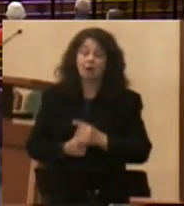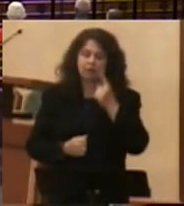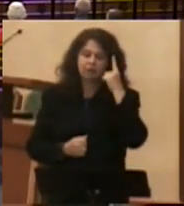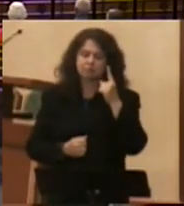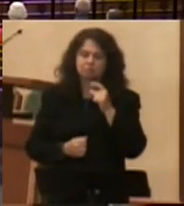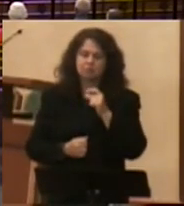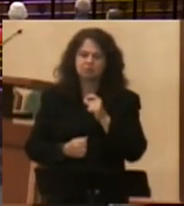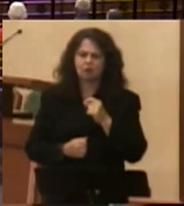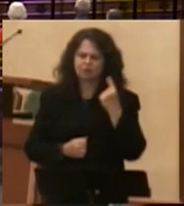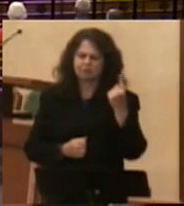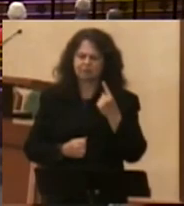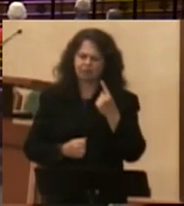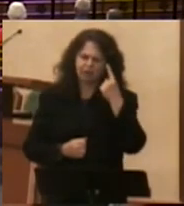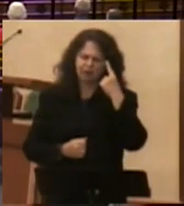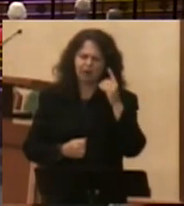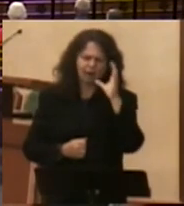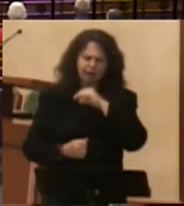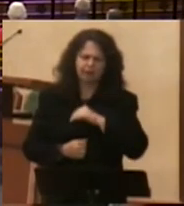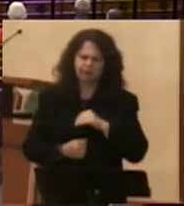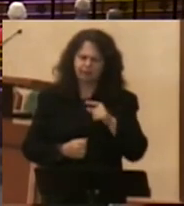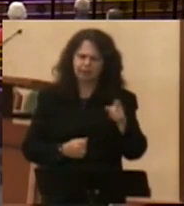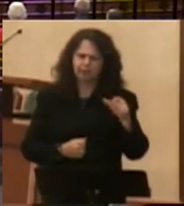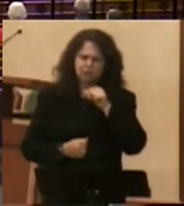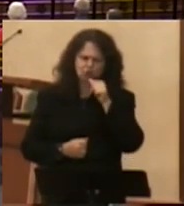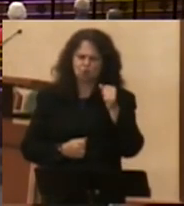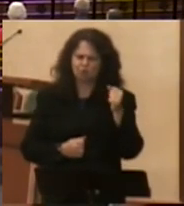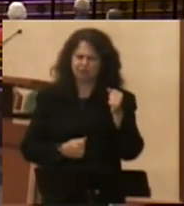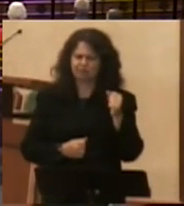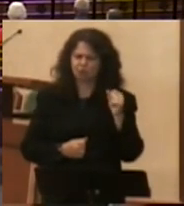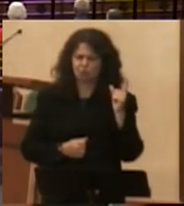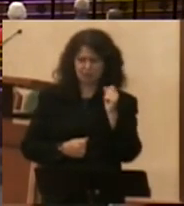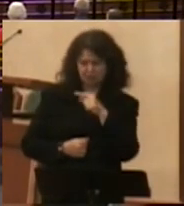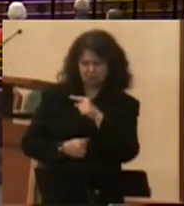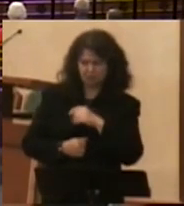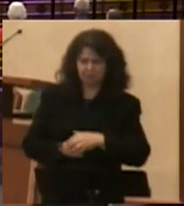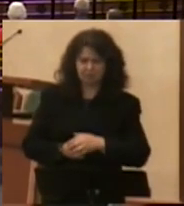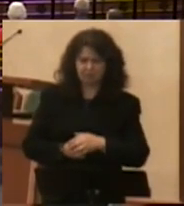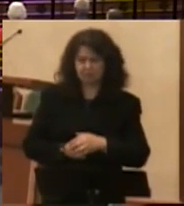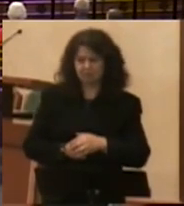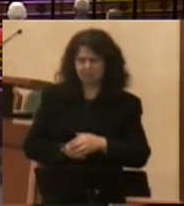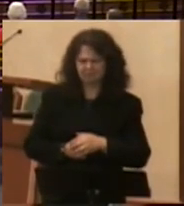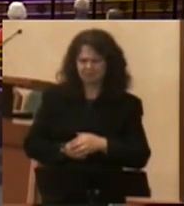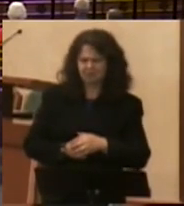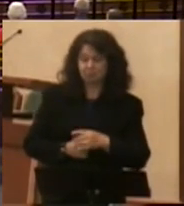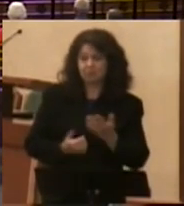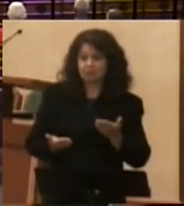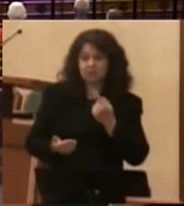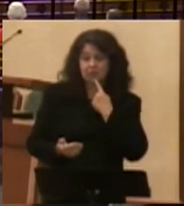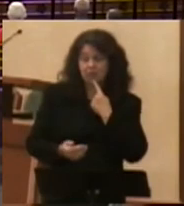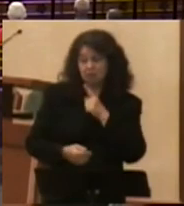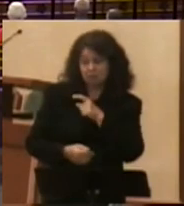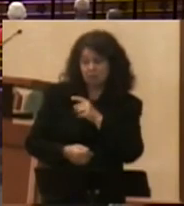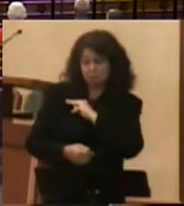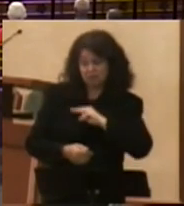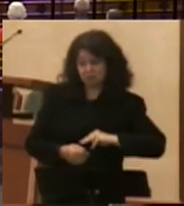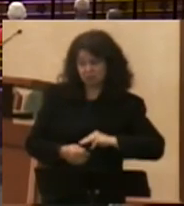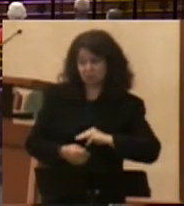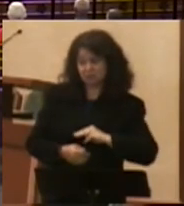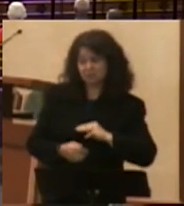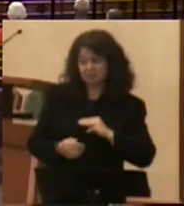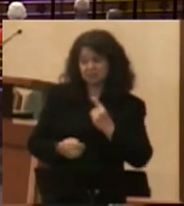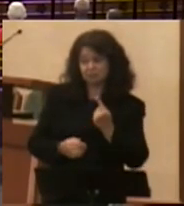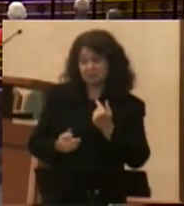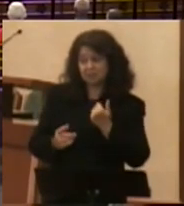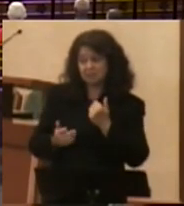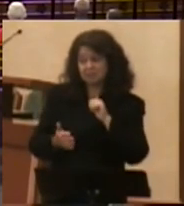plan. Master, do you want somebody to stay with you? Master, if we take the boat, how